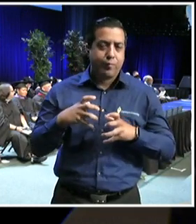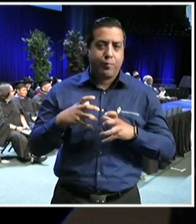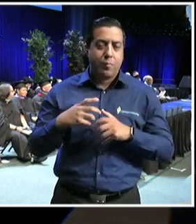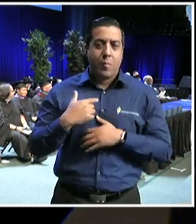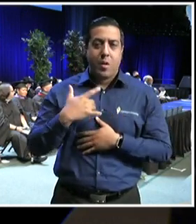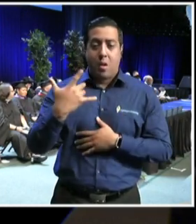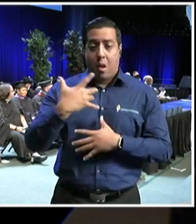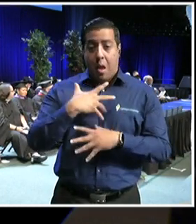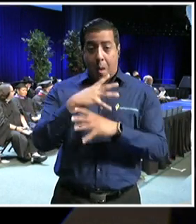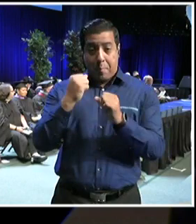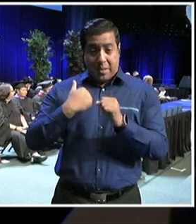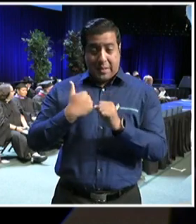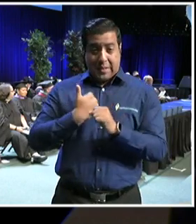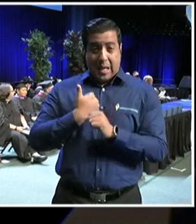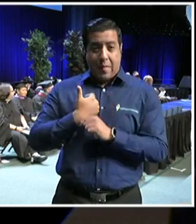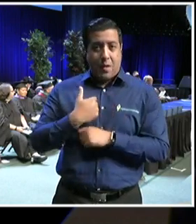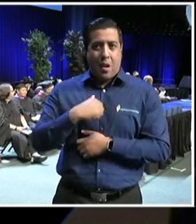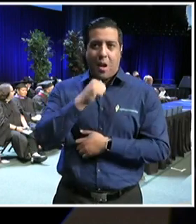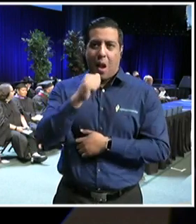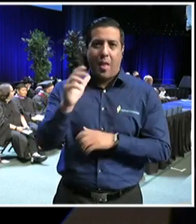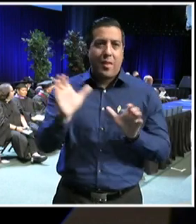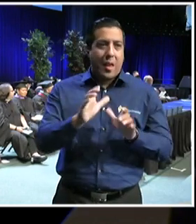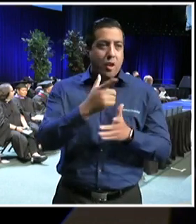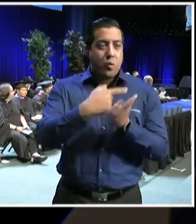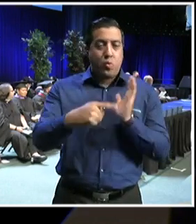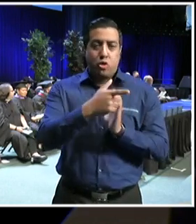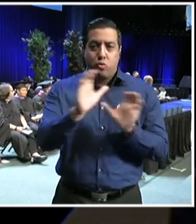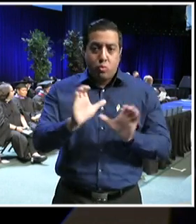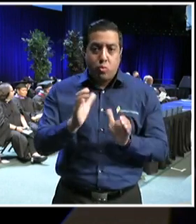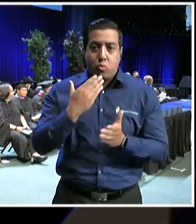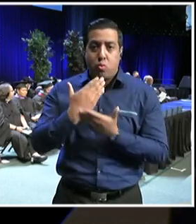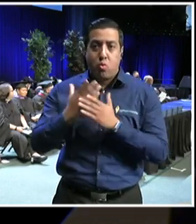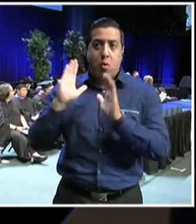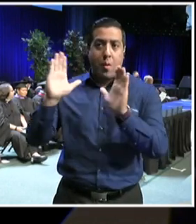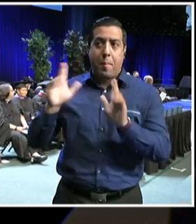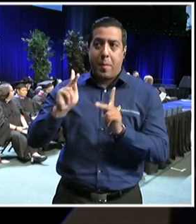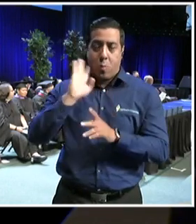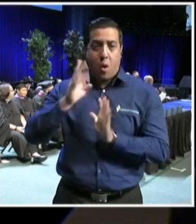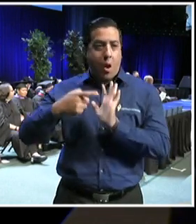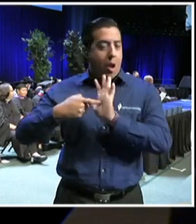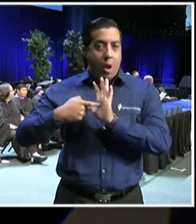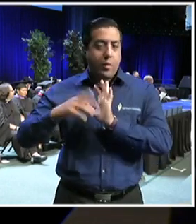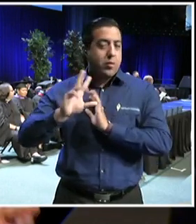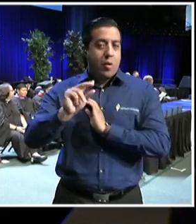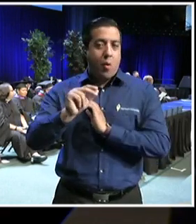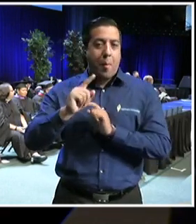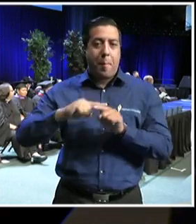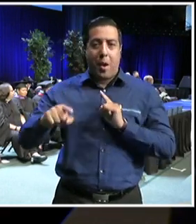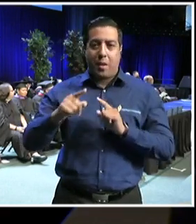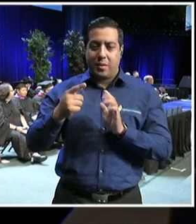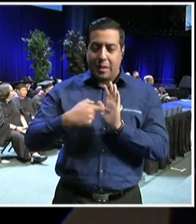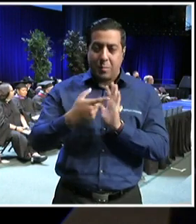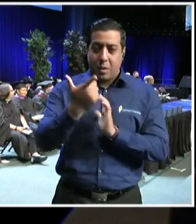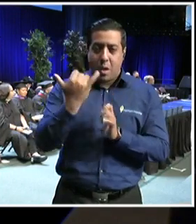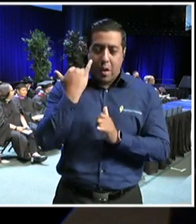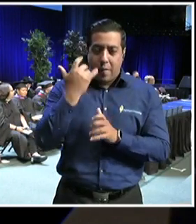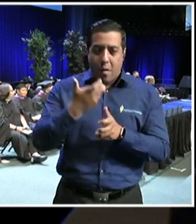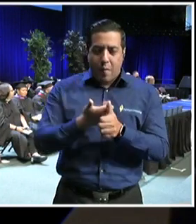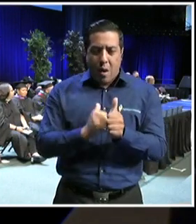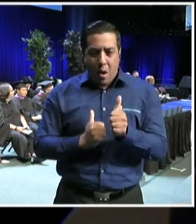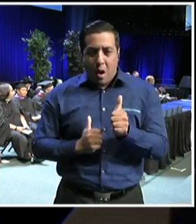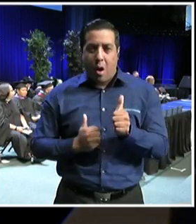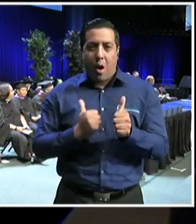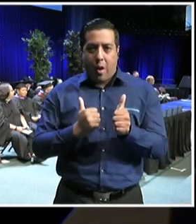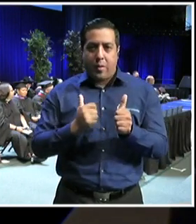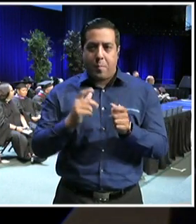As president, I realize it's not the things that you do great that people seem to notice. It's the things, times when you fall short, that